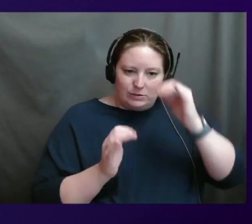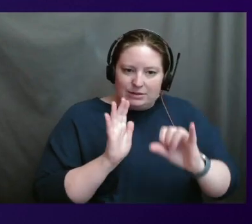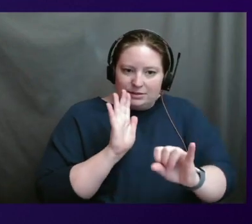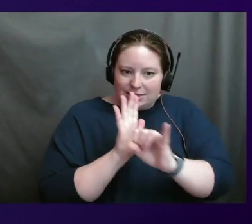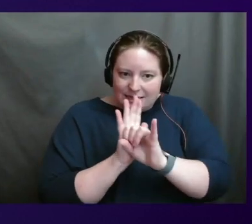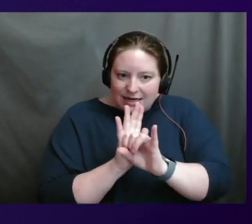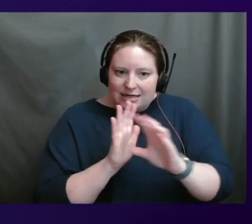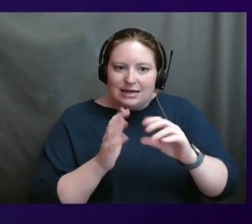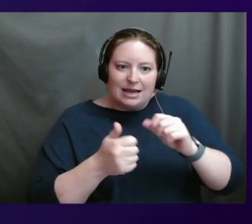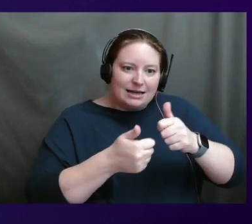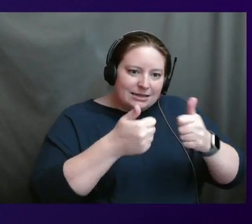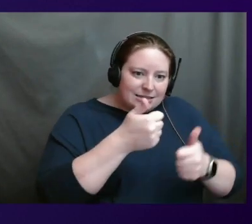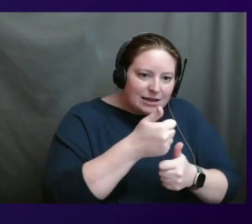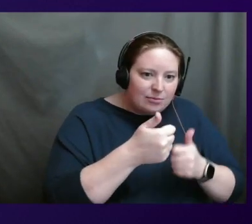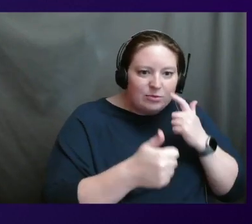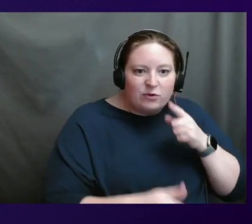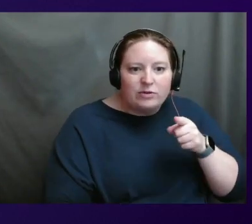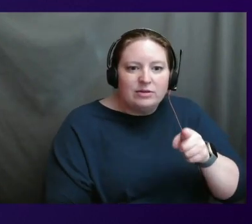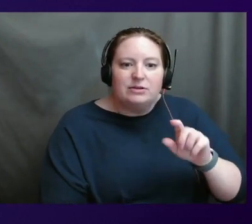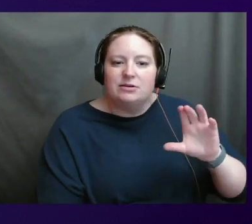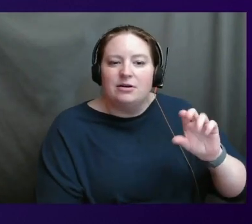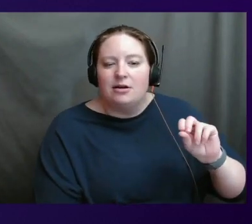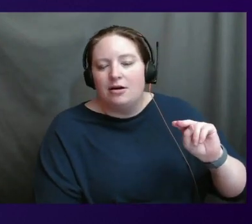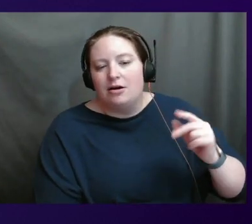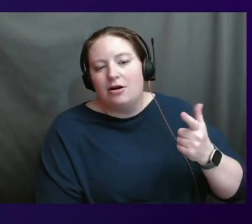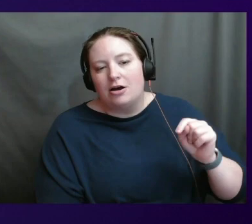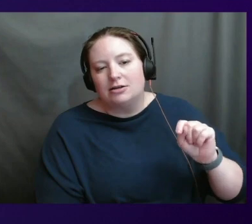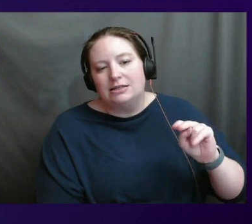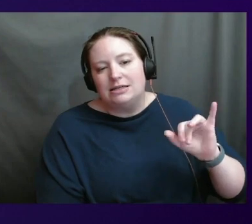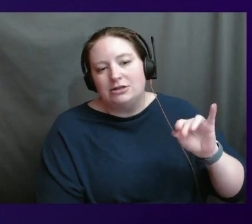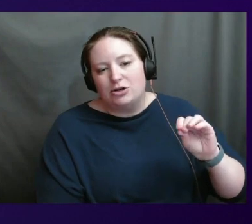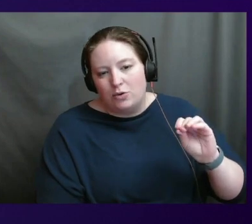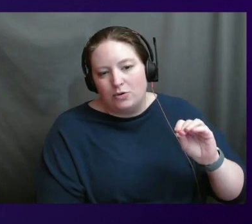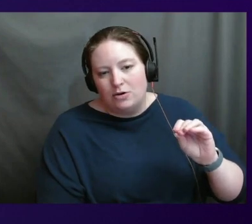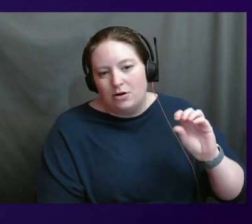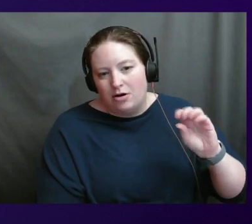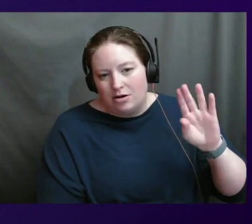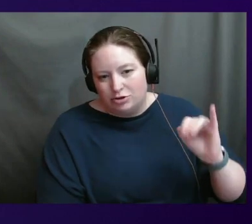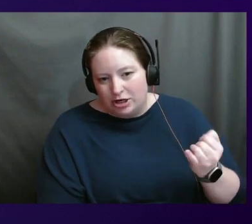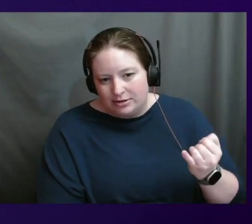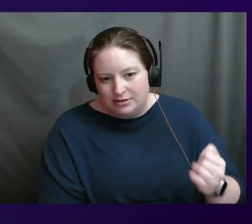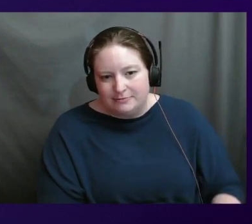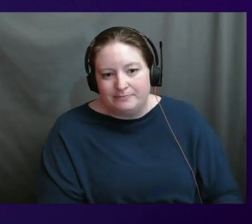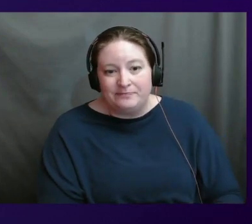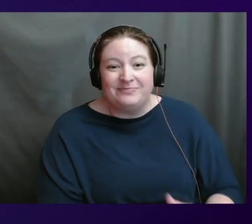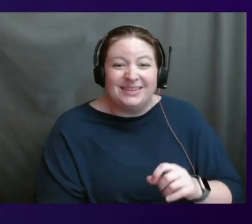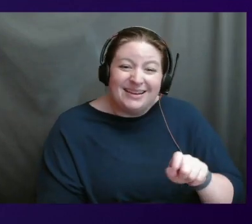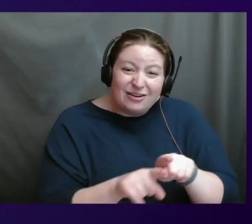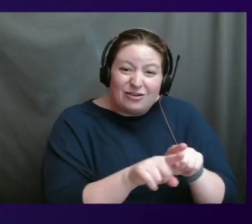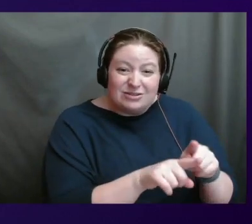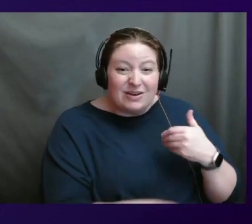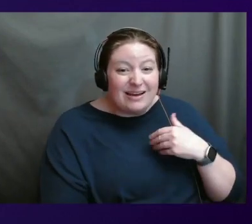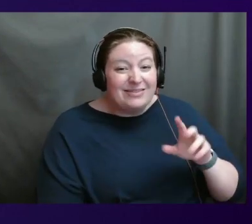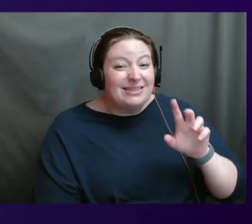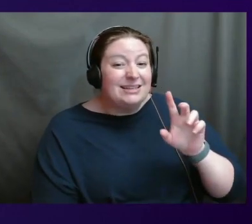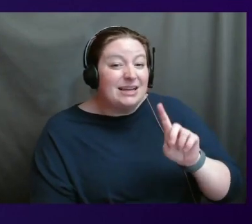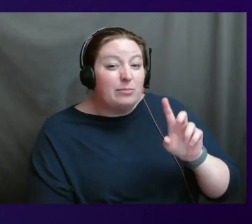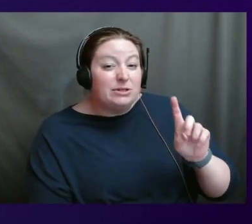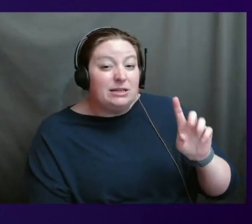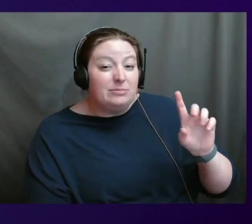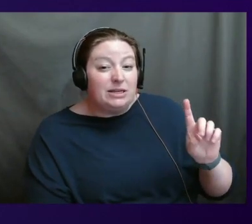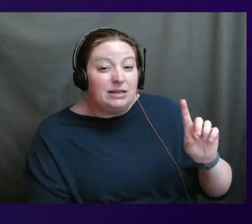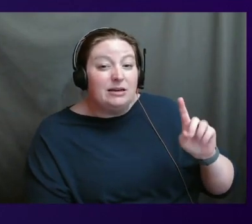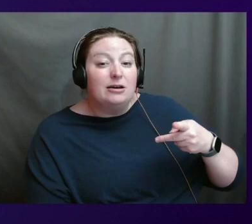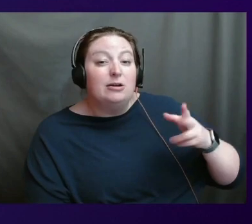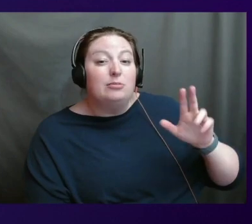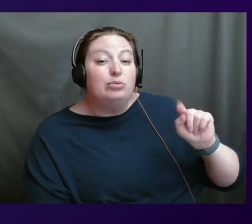on this Cognito object. In addition, I also have, as you just mentioned, that DynamoDB put item requests. Nice. And that's